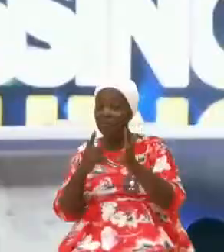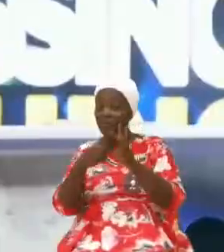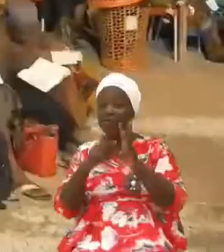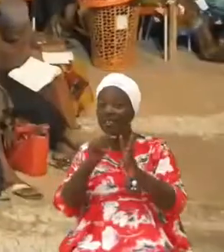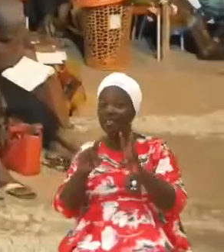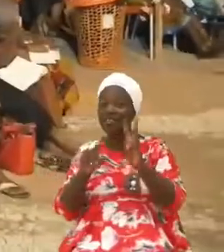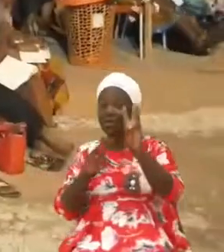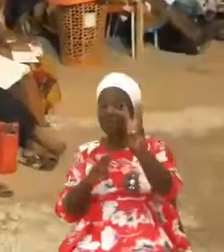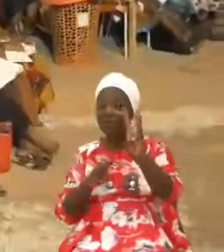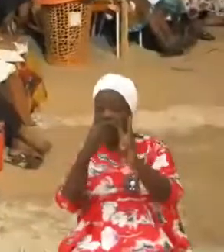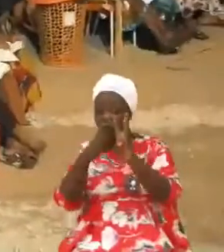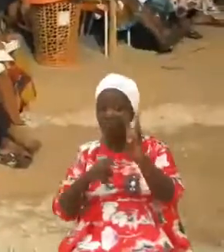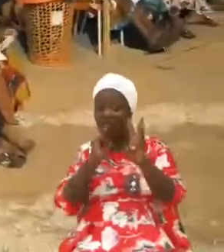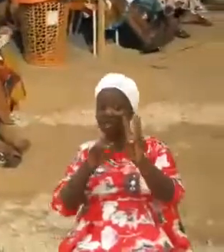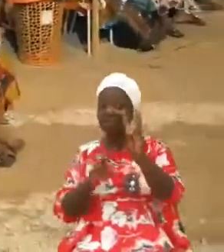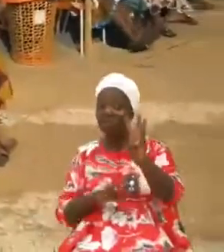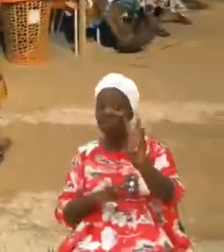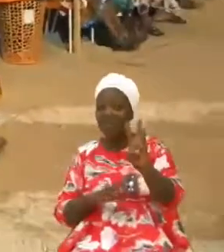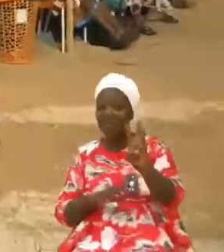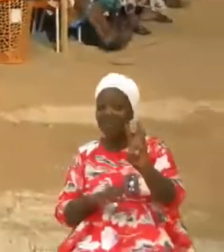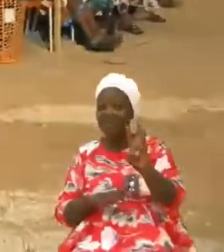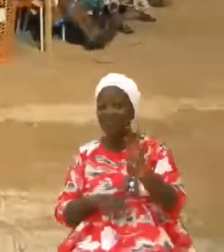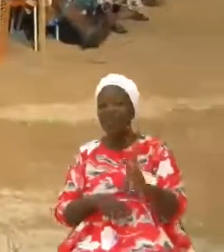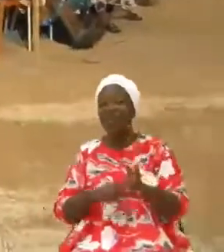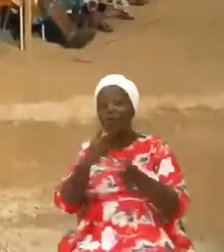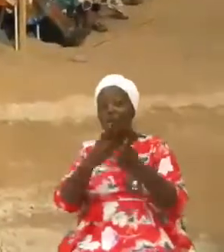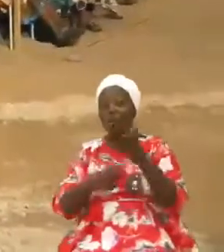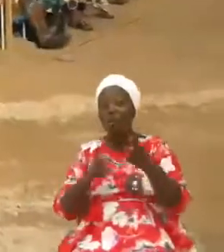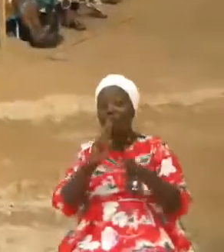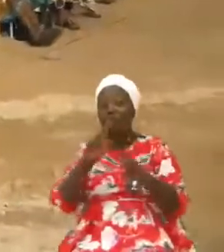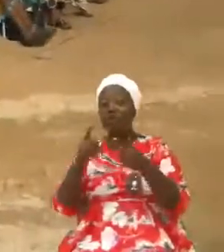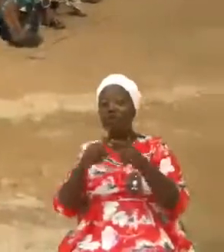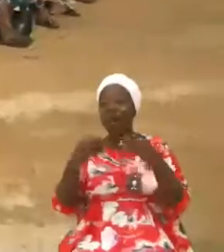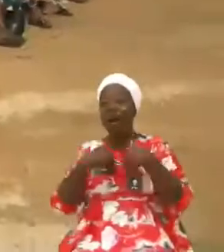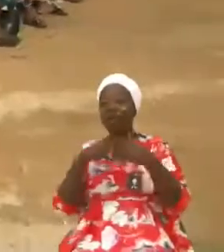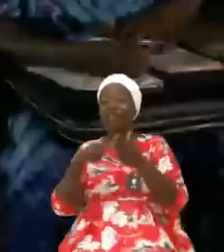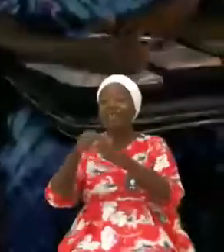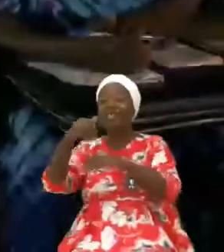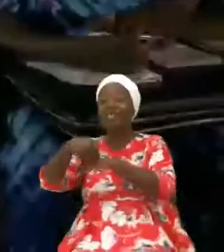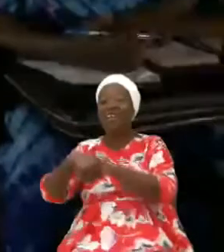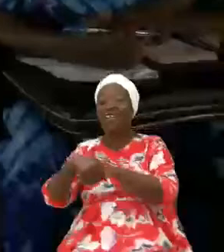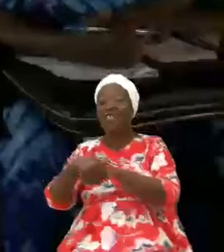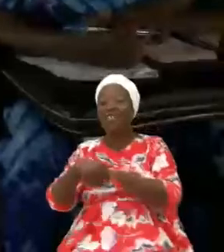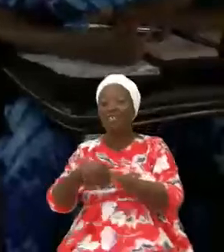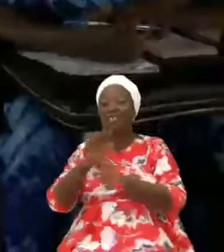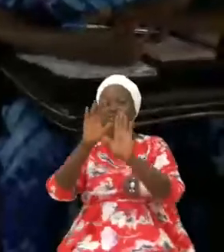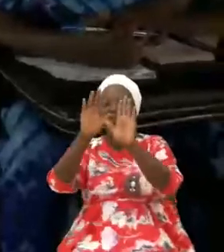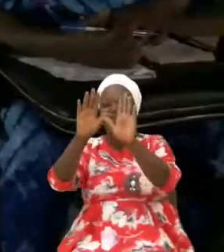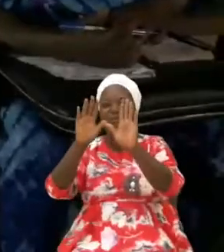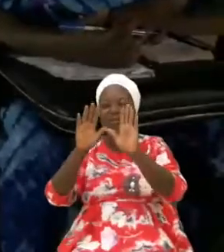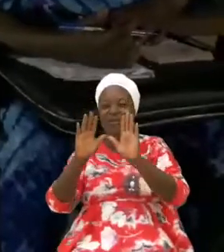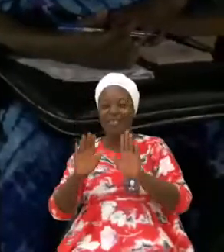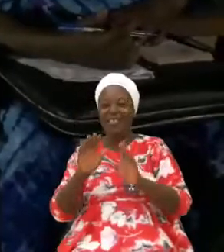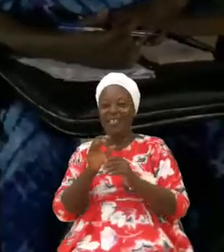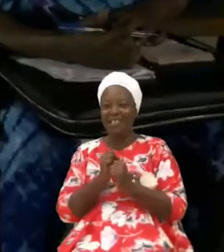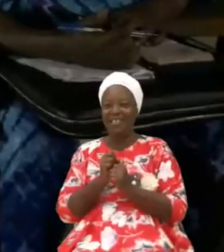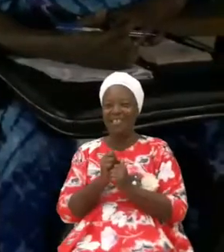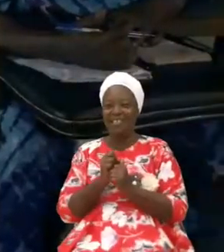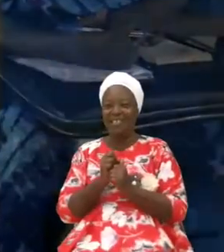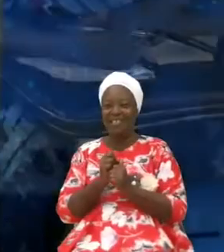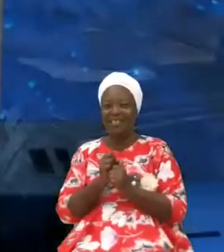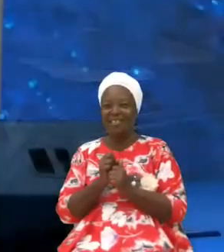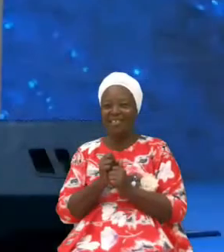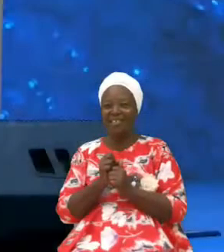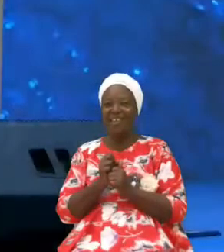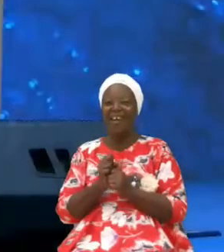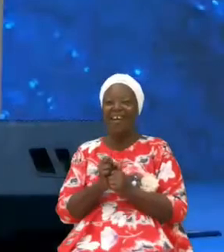there? What are you going to have tonight? Wonders. Enemies will look